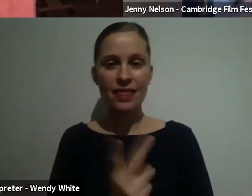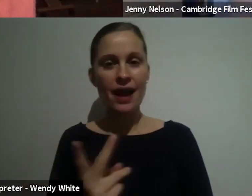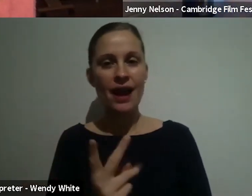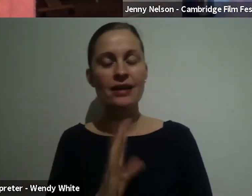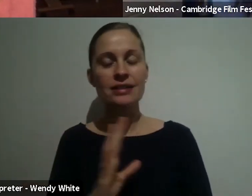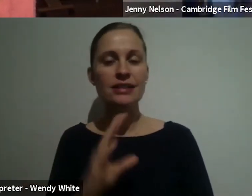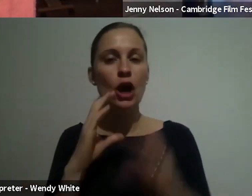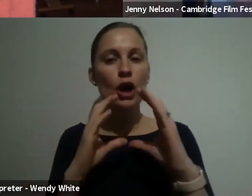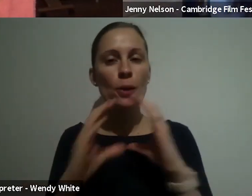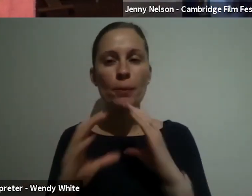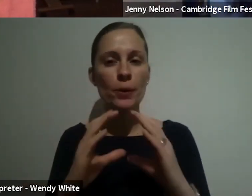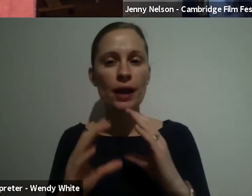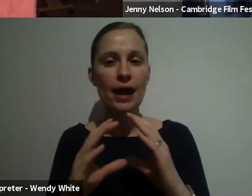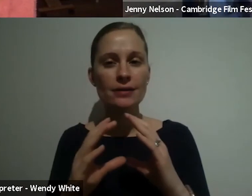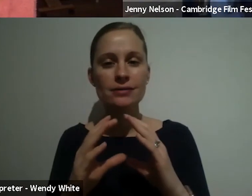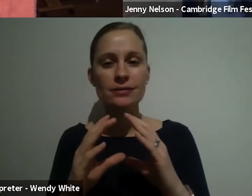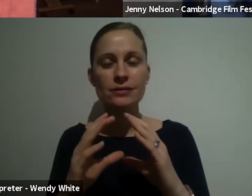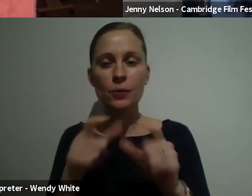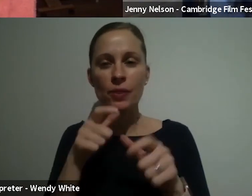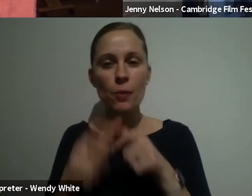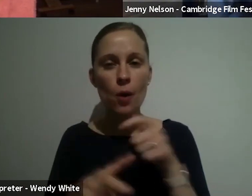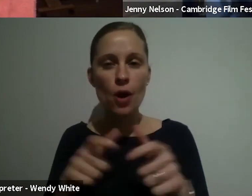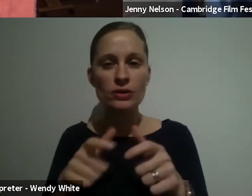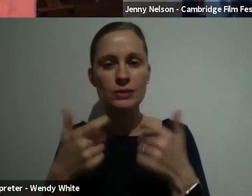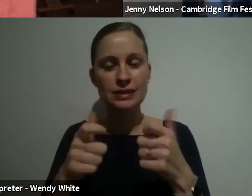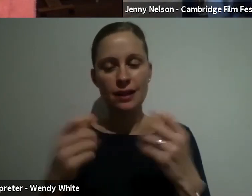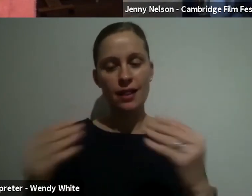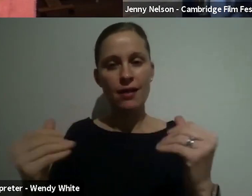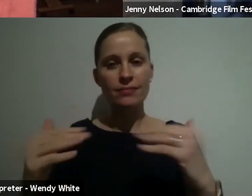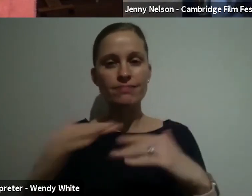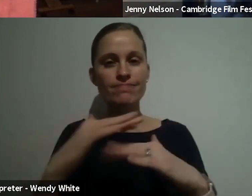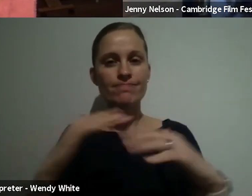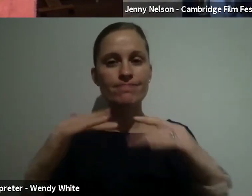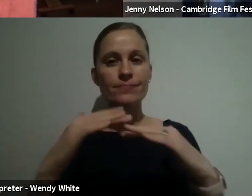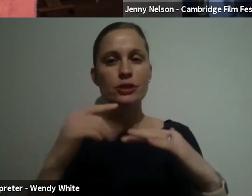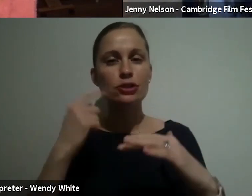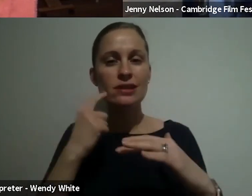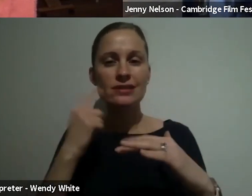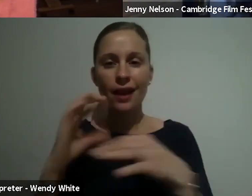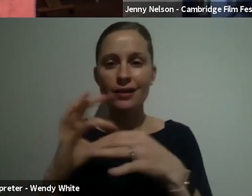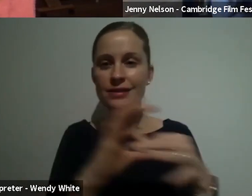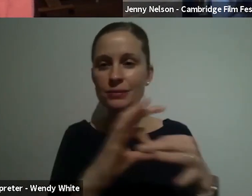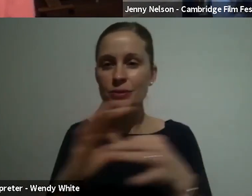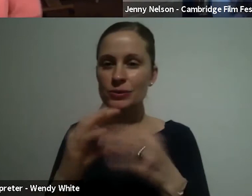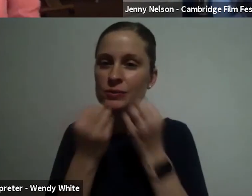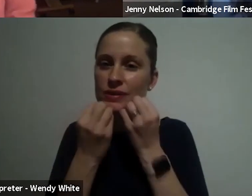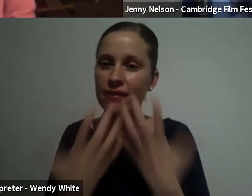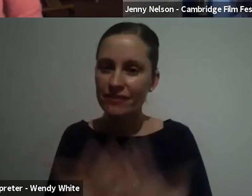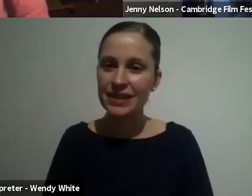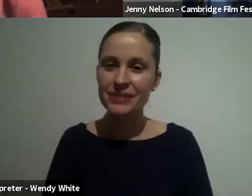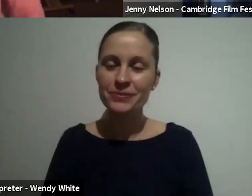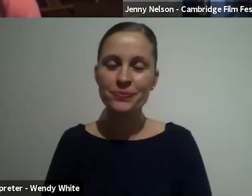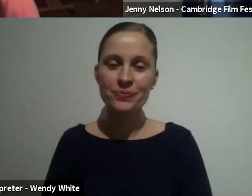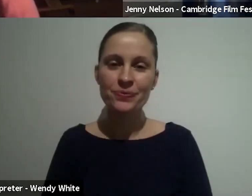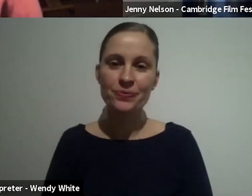words, such a gentleness between them, which was really, really lovely to see that. It